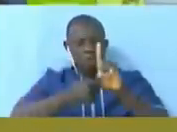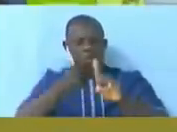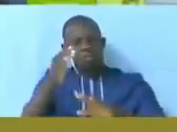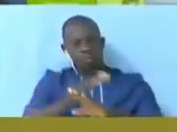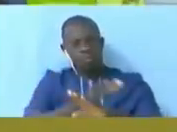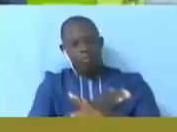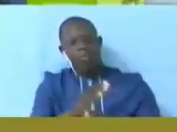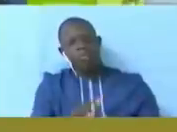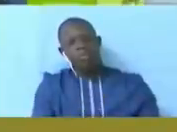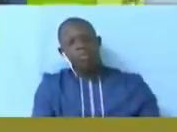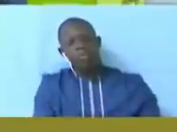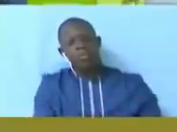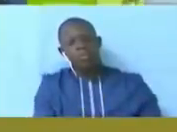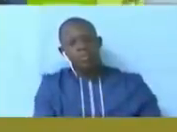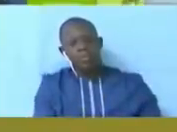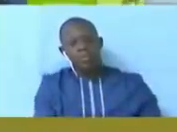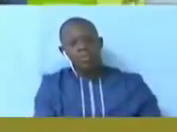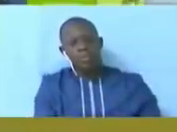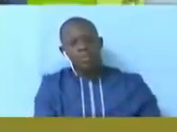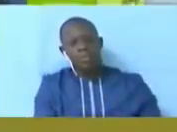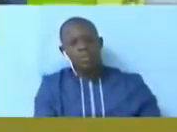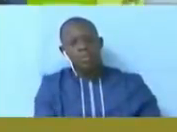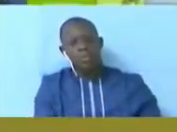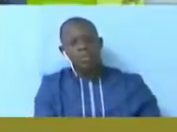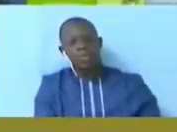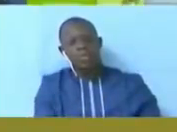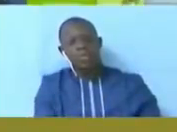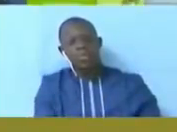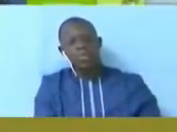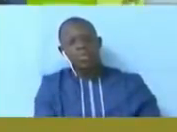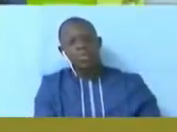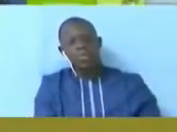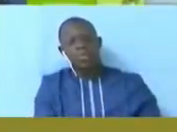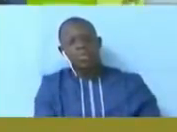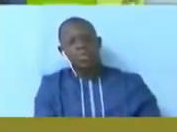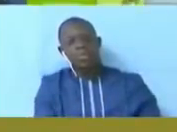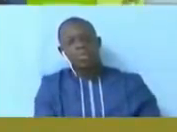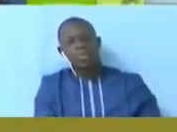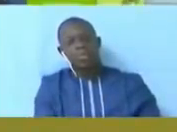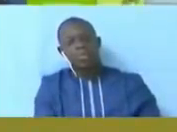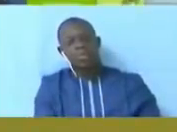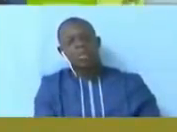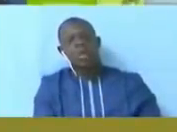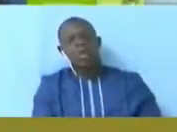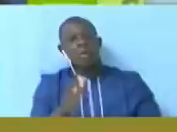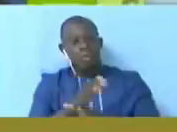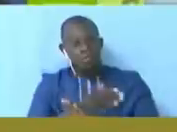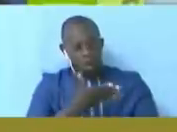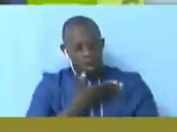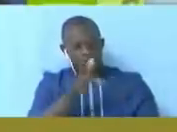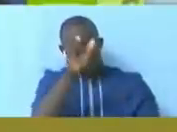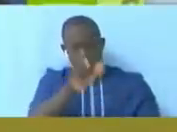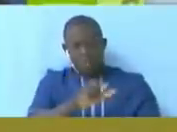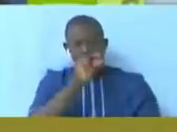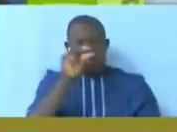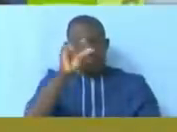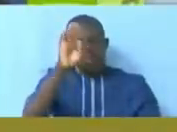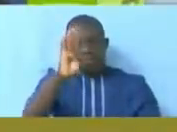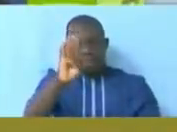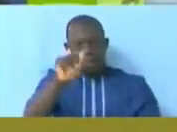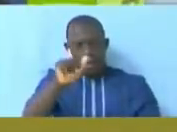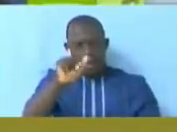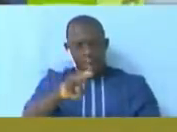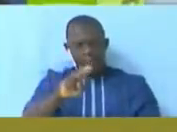So Banta Kamara made the delegation. They came and met the Chief Justice and said they didn't want me in Base. Banta Kamara